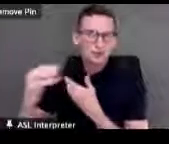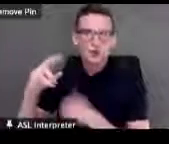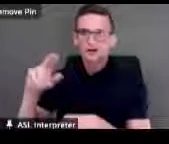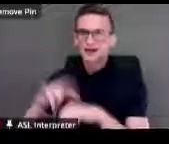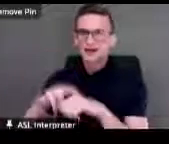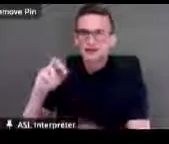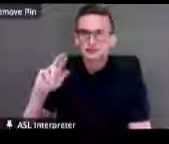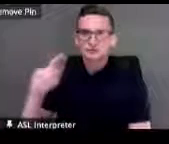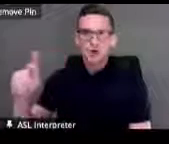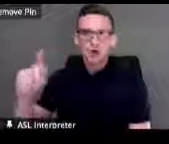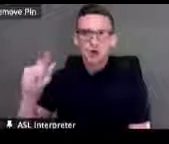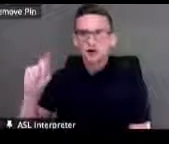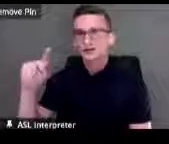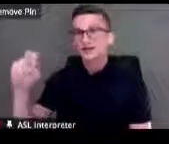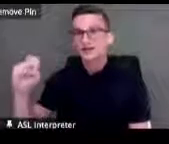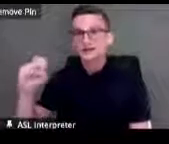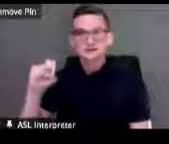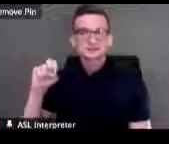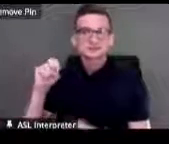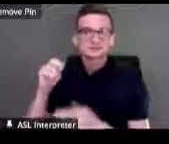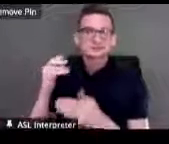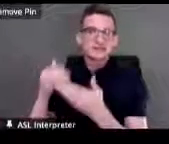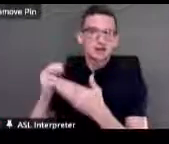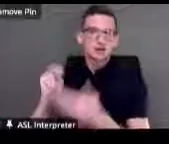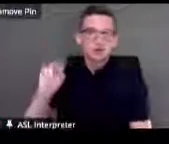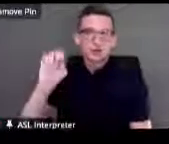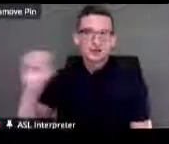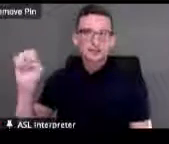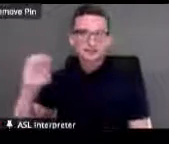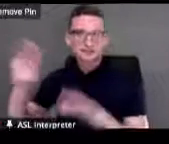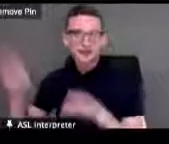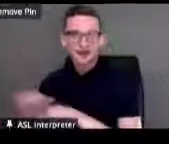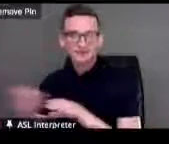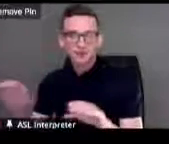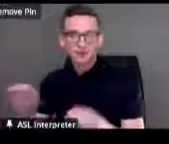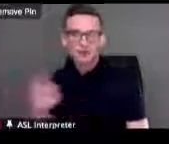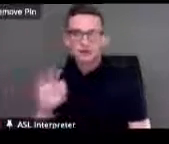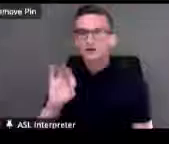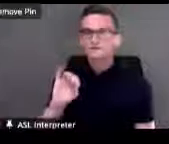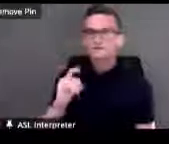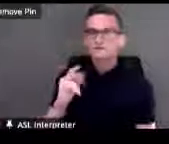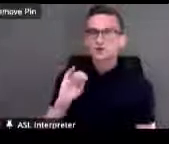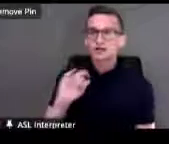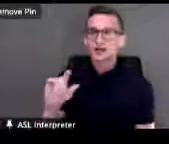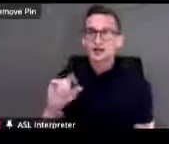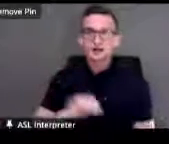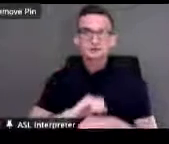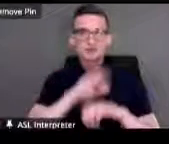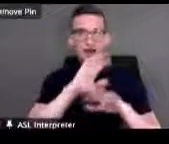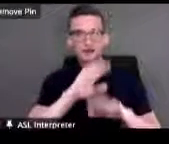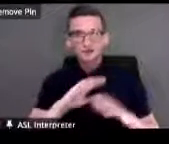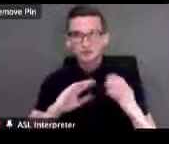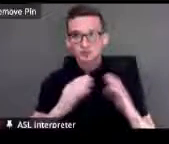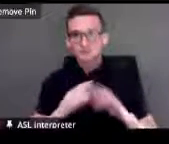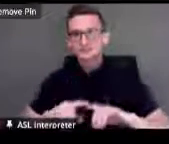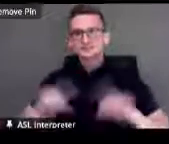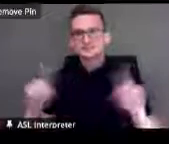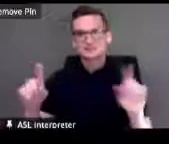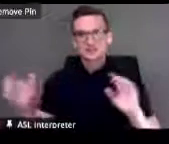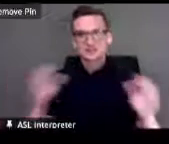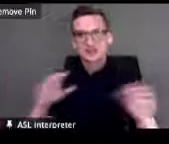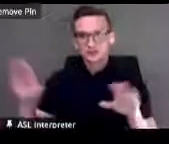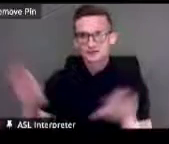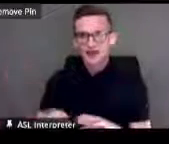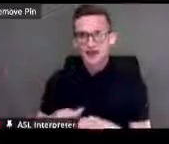the northeast of the valley floor. The foothill and mountain communities are very different from the valley in terms of